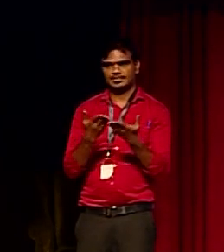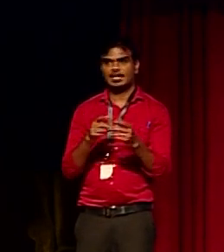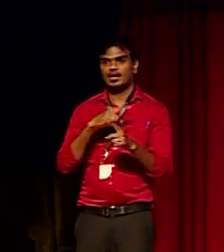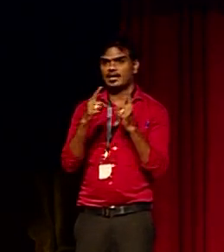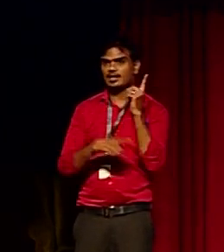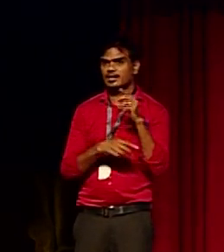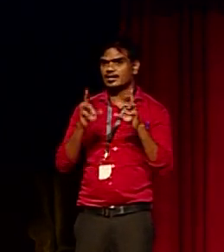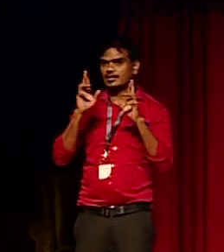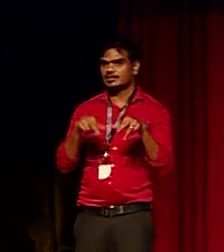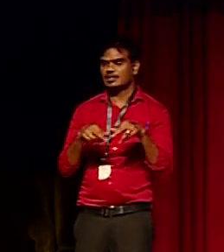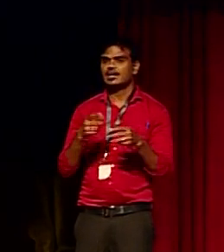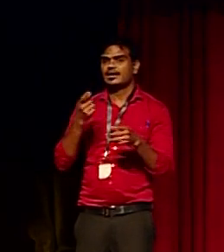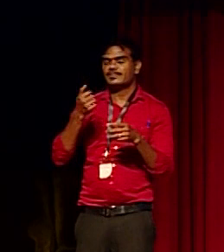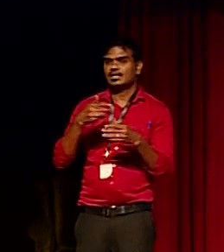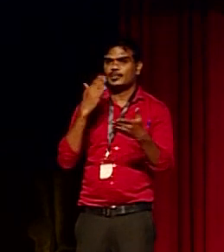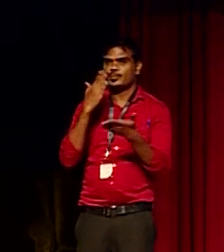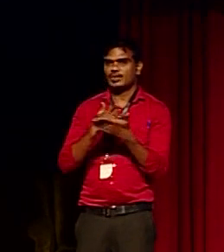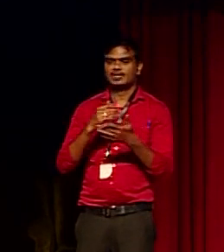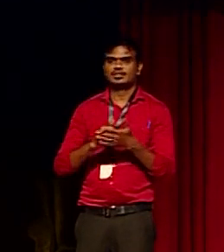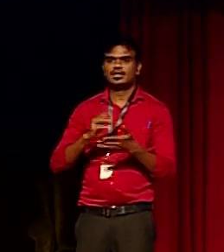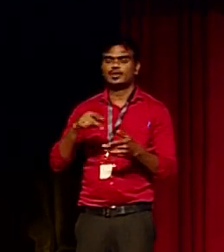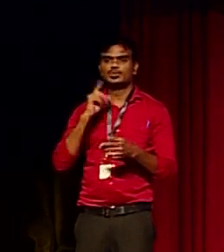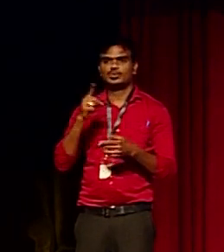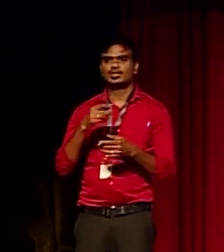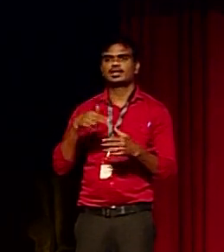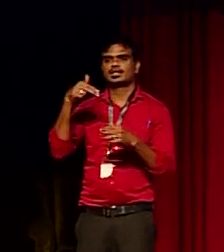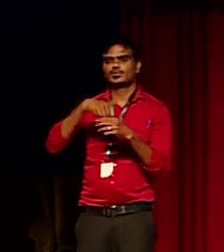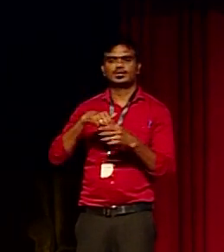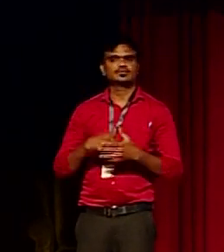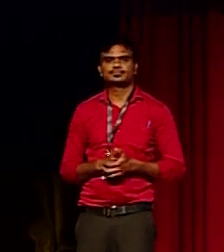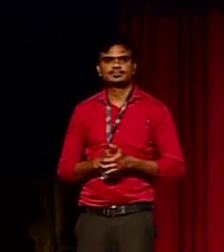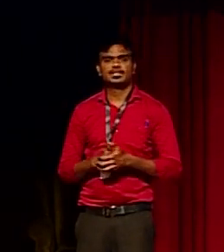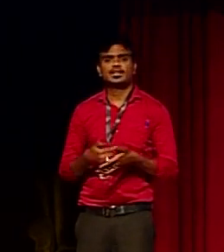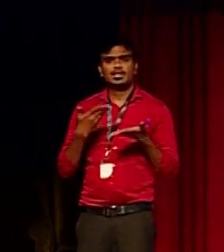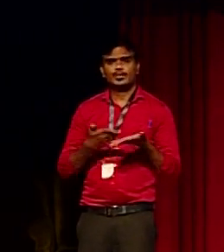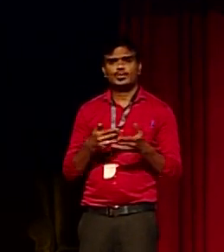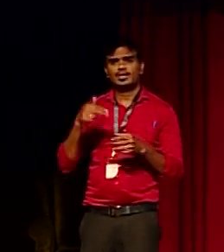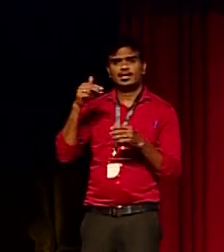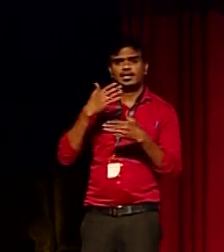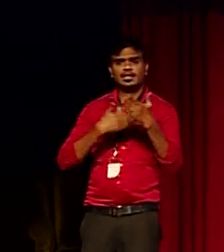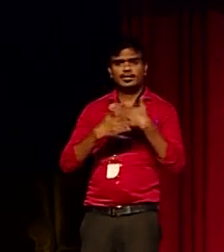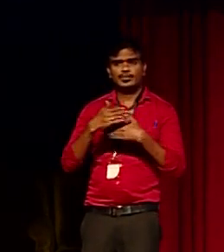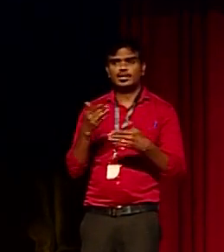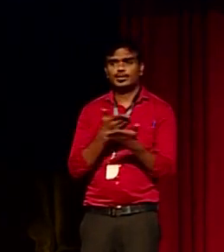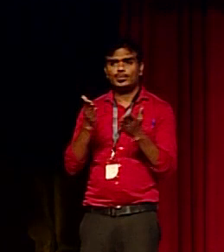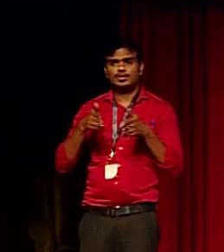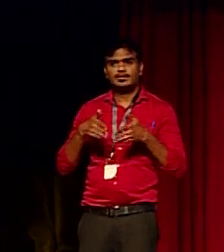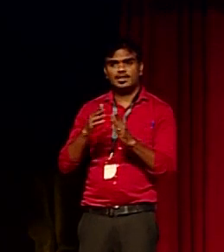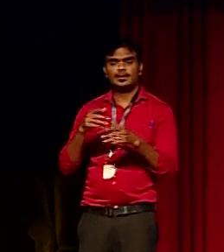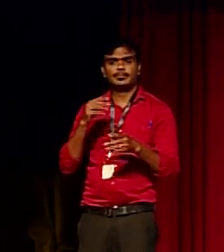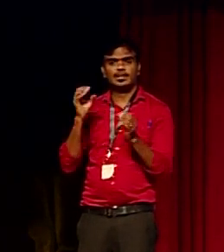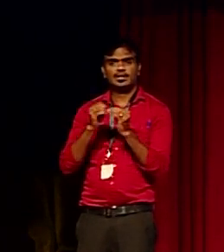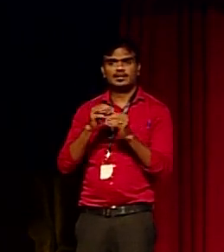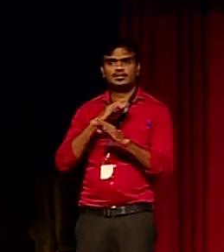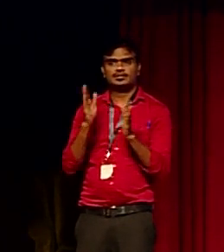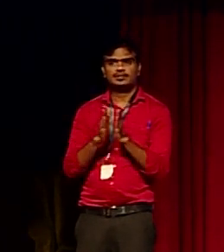result, become financially productive and socially included. So the impact goes way beyond